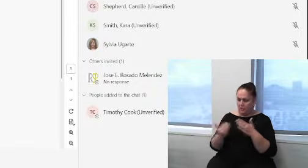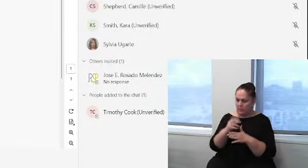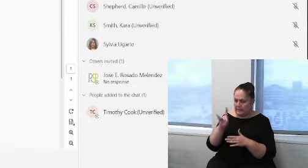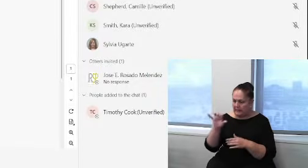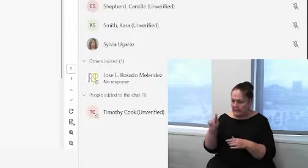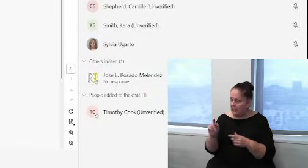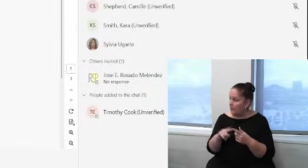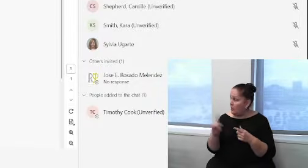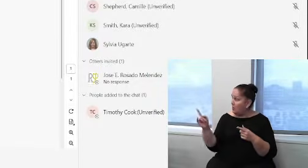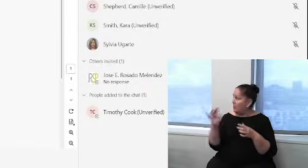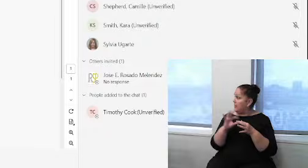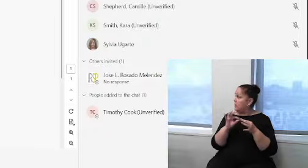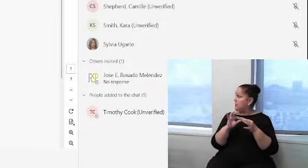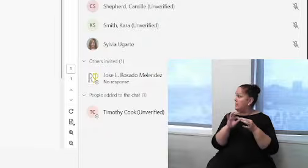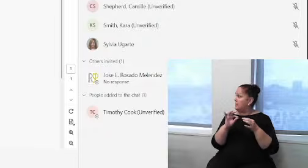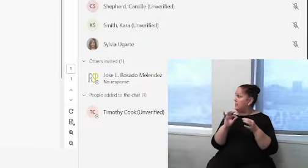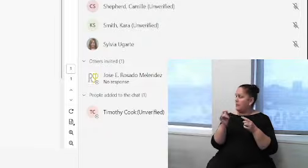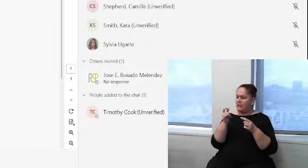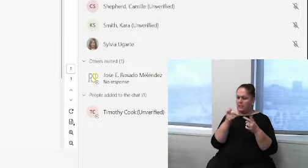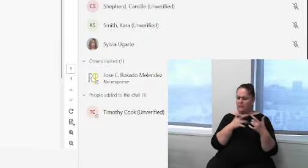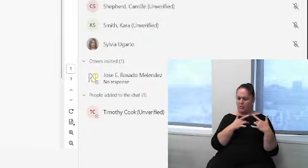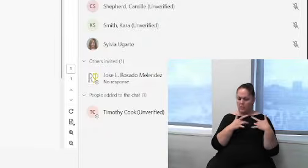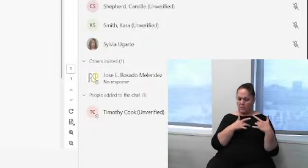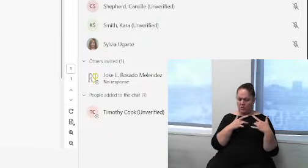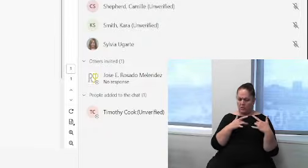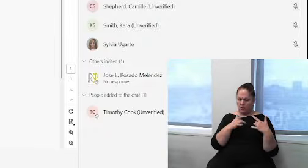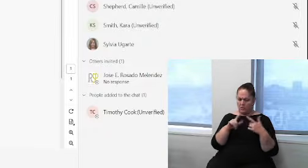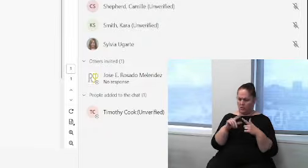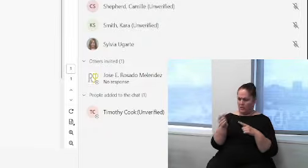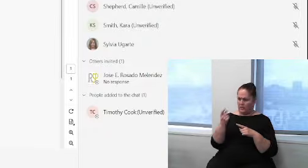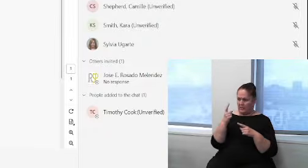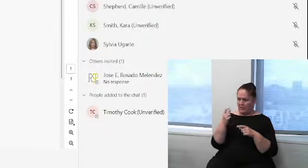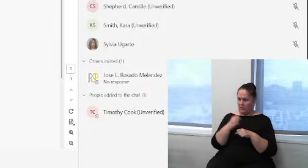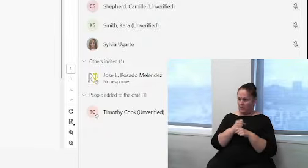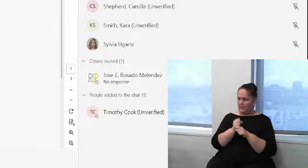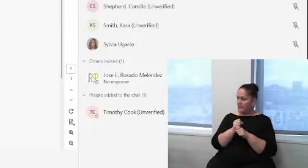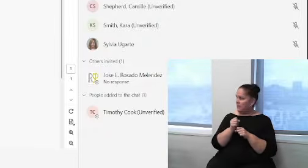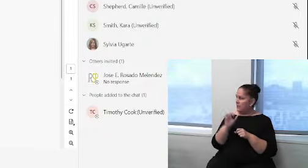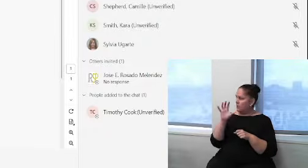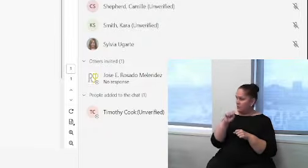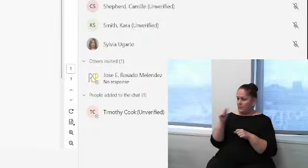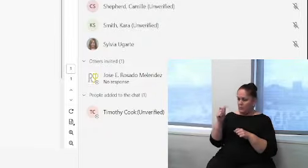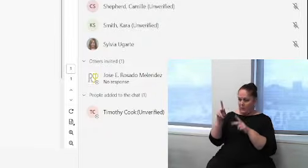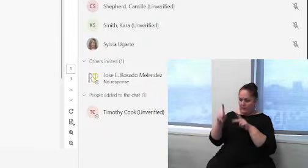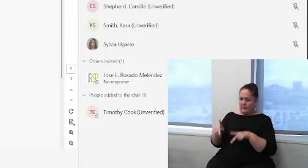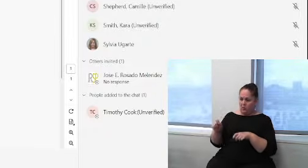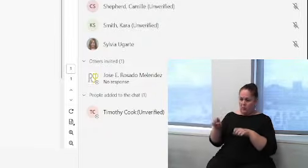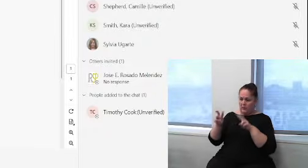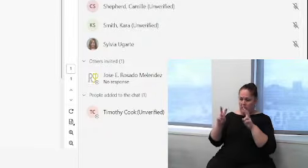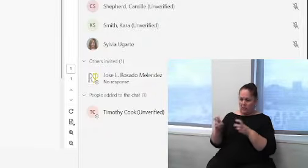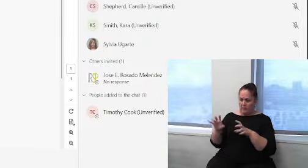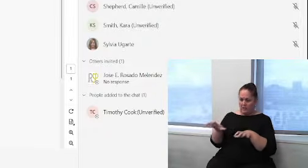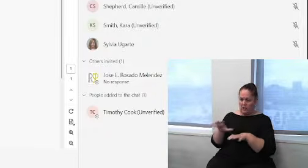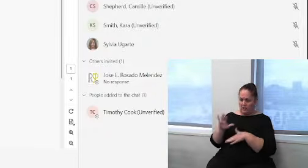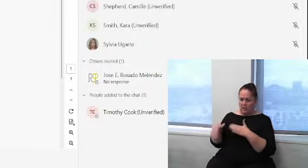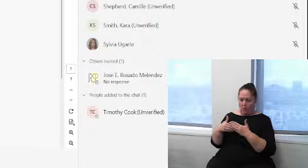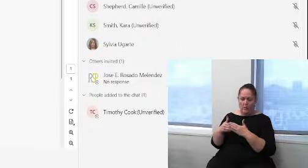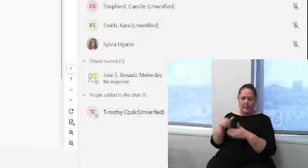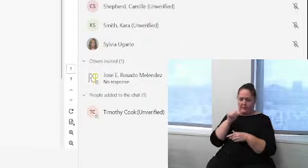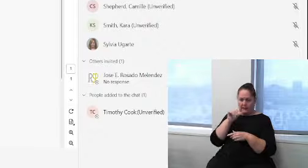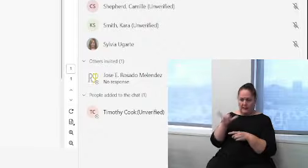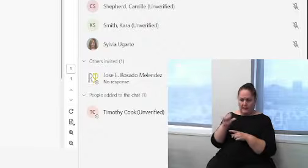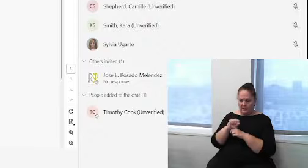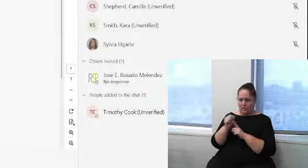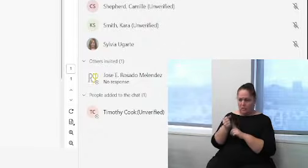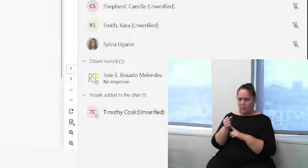data? When you say he, I'm a little concerned, right? Just to understand, because you're making it sound like it's just one person, one subject that does it